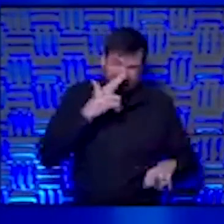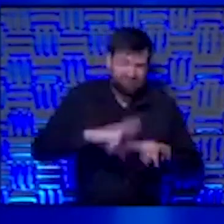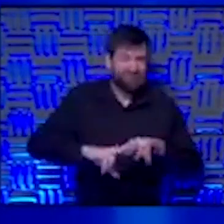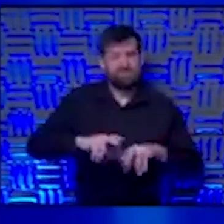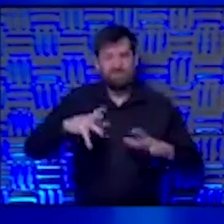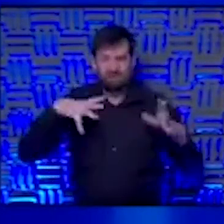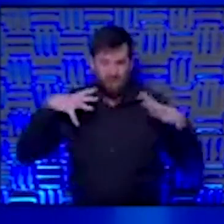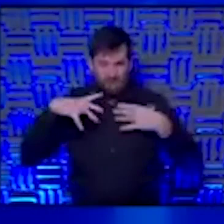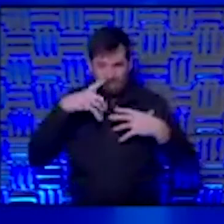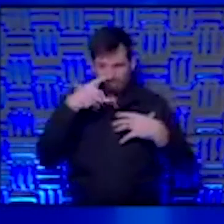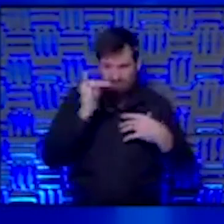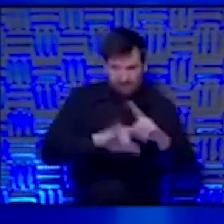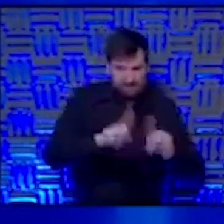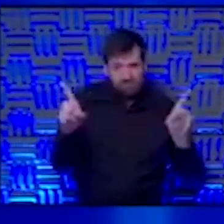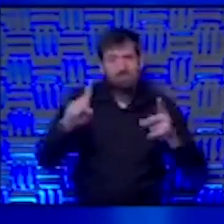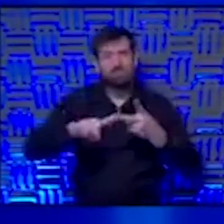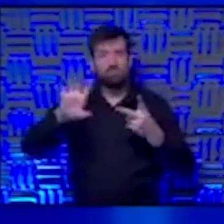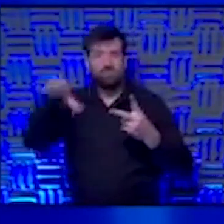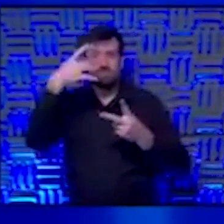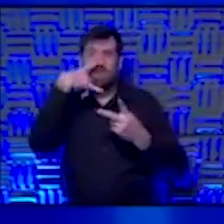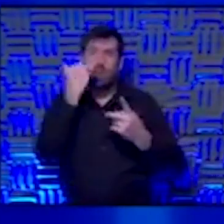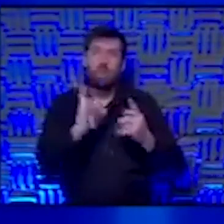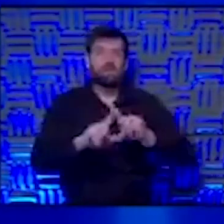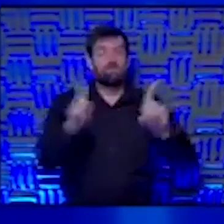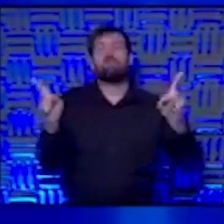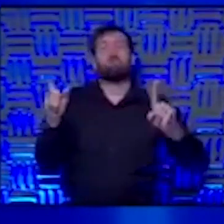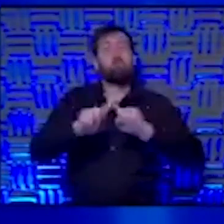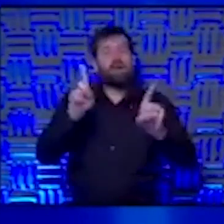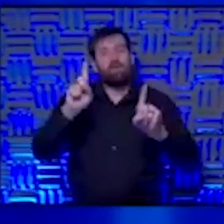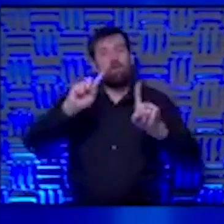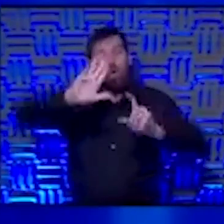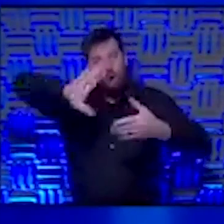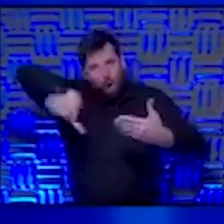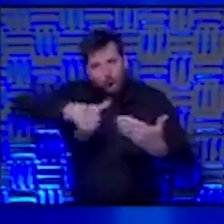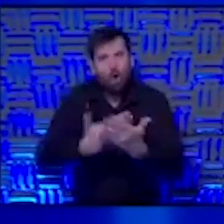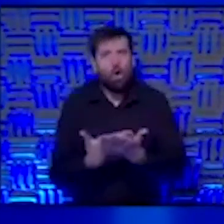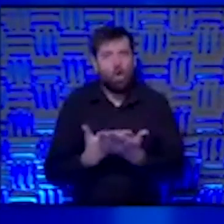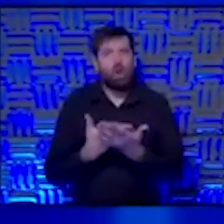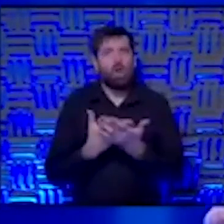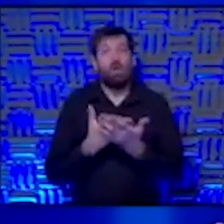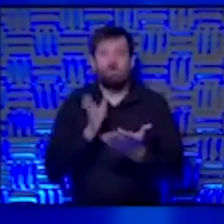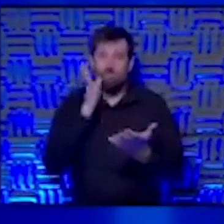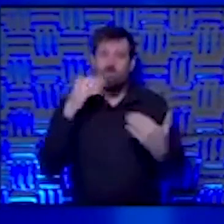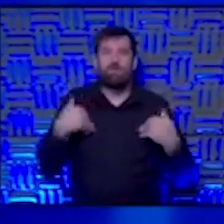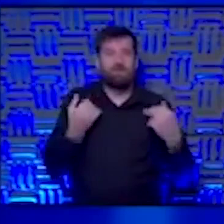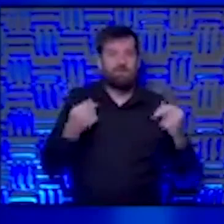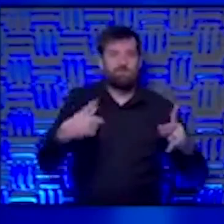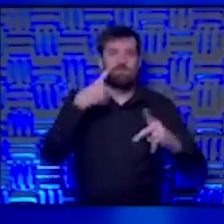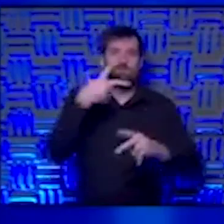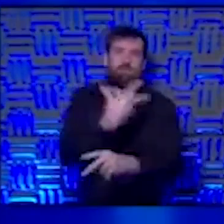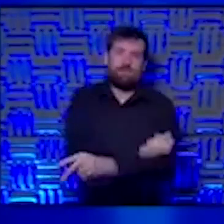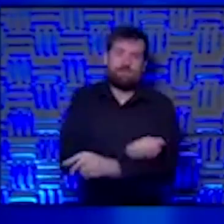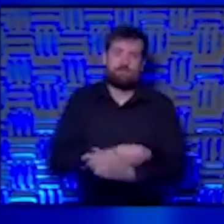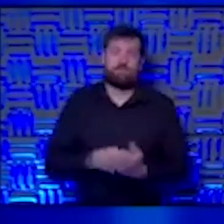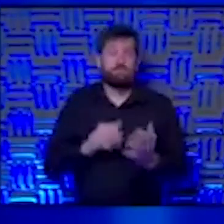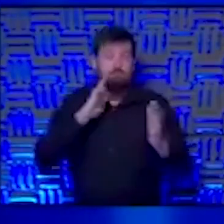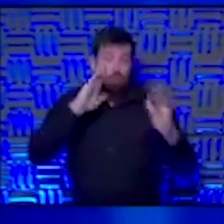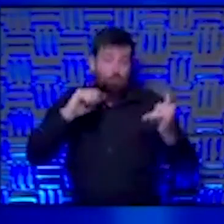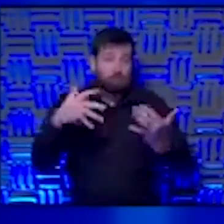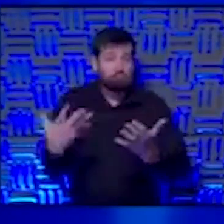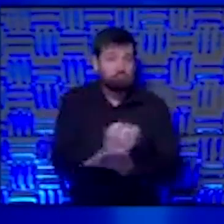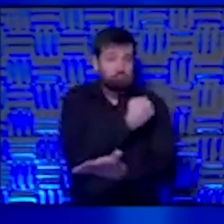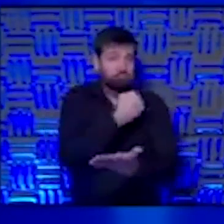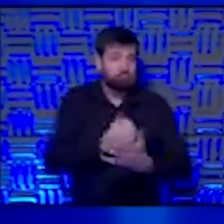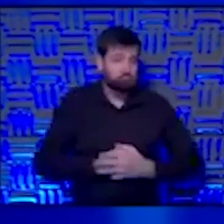over the next year, we're all going to get vaccinated. It's going to come to all of us. That is, you're going to have the opportunity to be vaccinated. Hopefully you'll take that